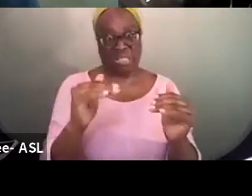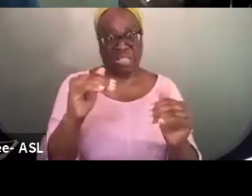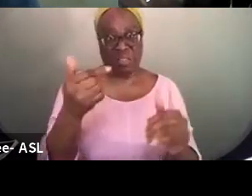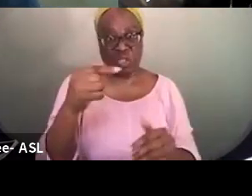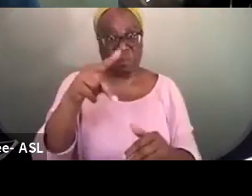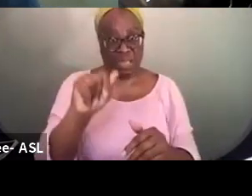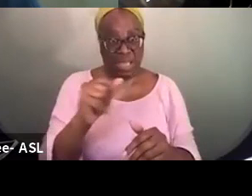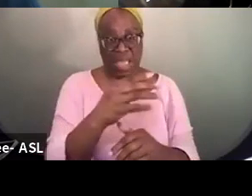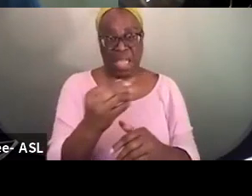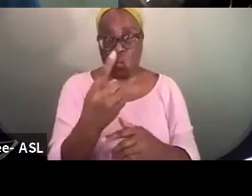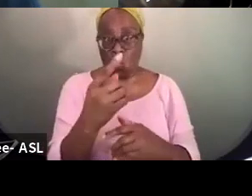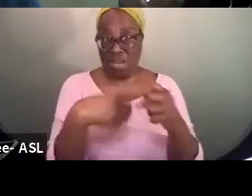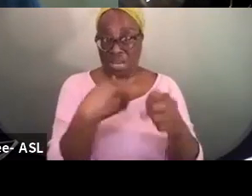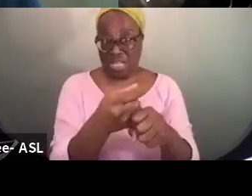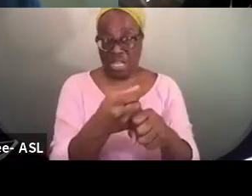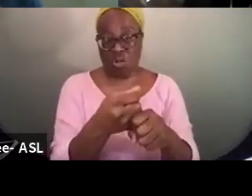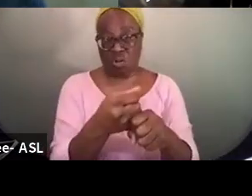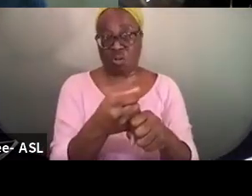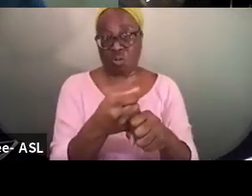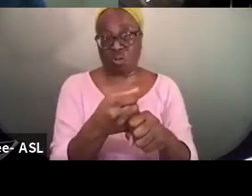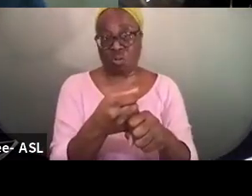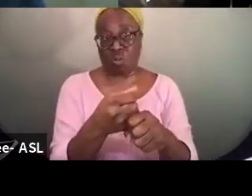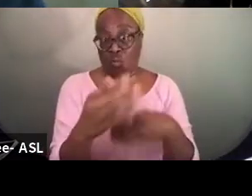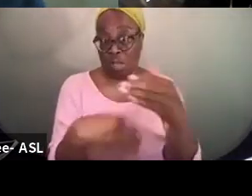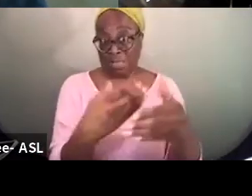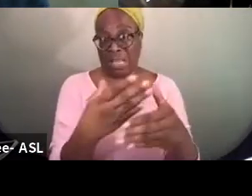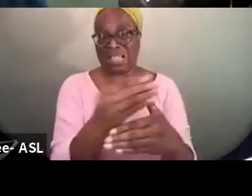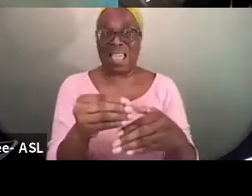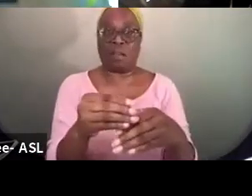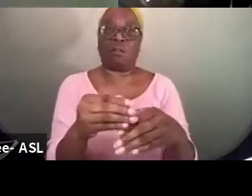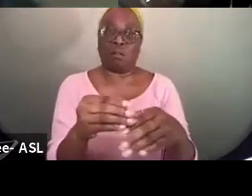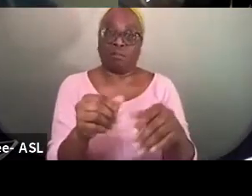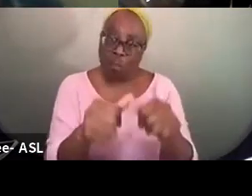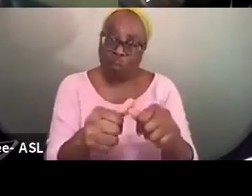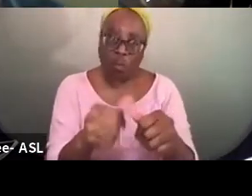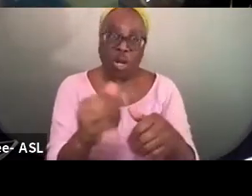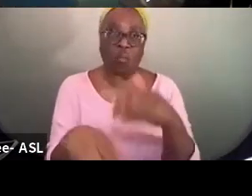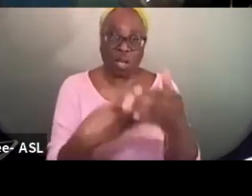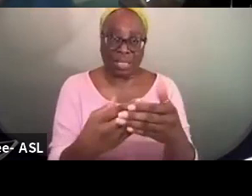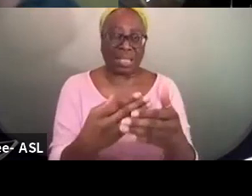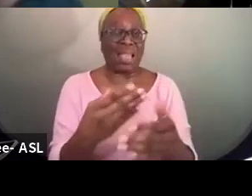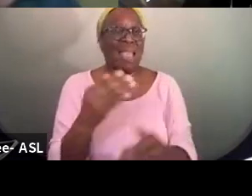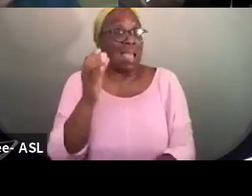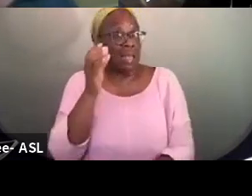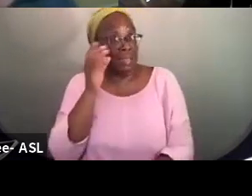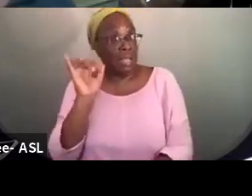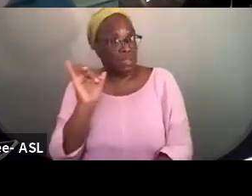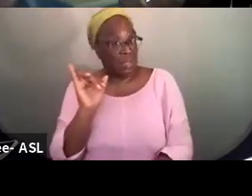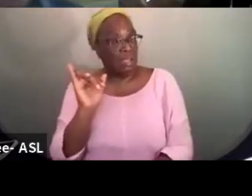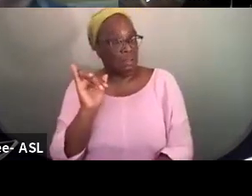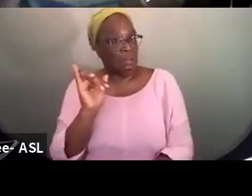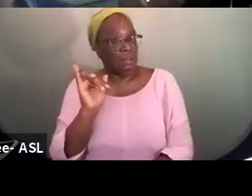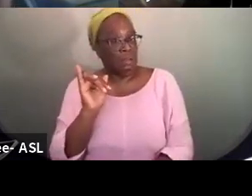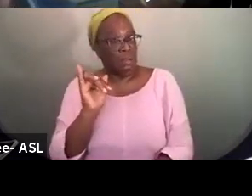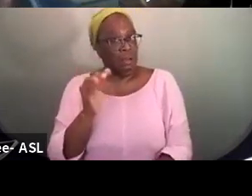1-year COVID provision and a long-term. It does sound as if we're likely going to do